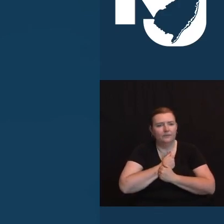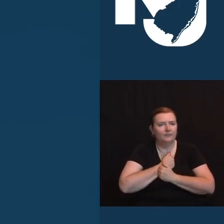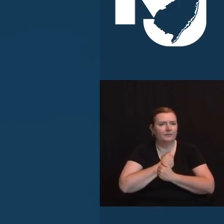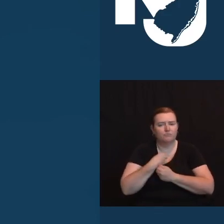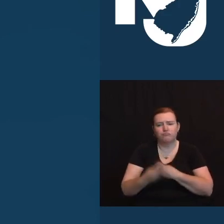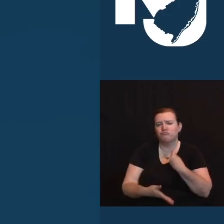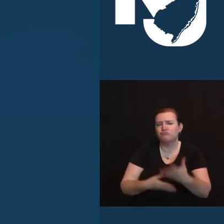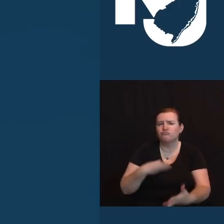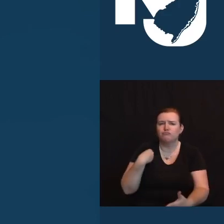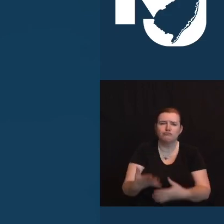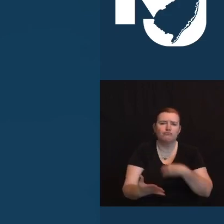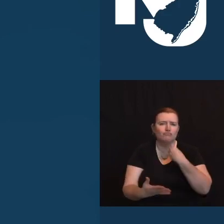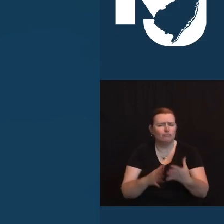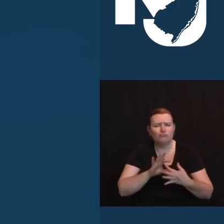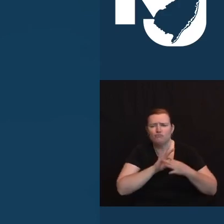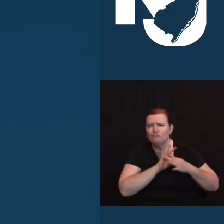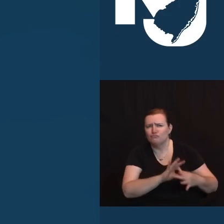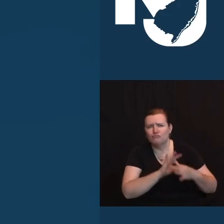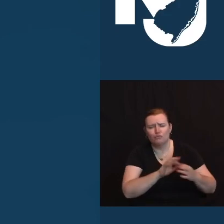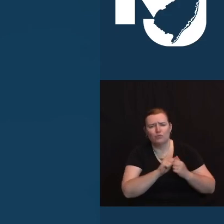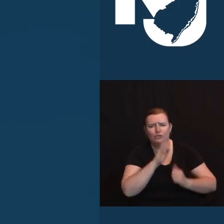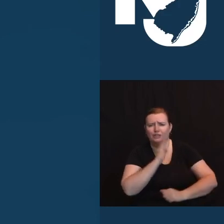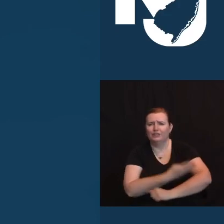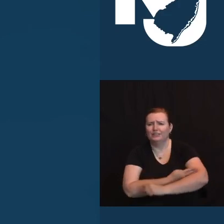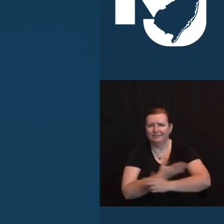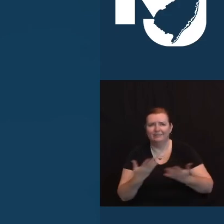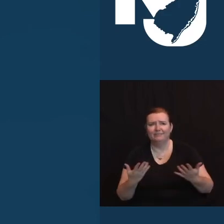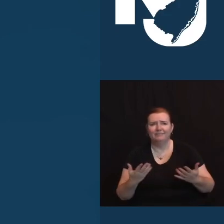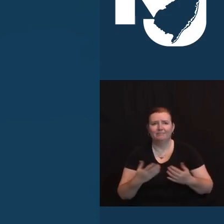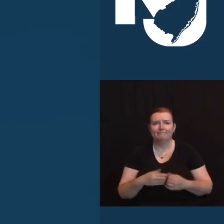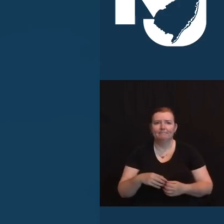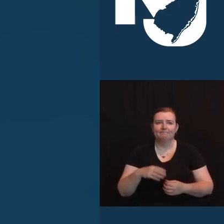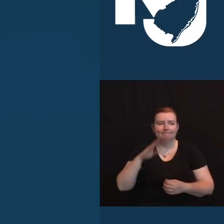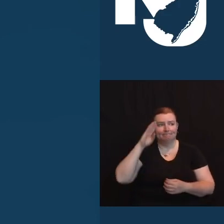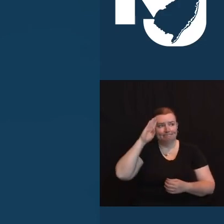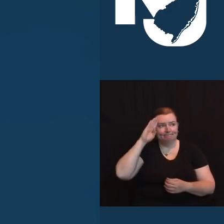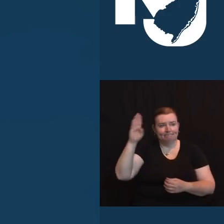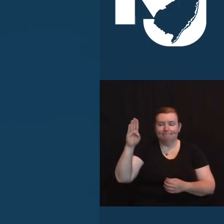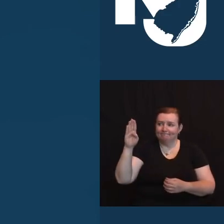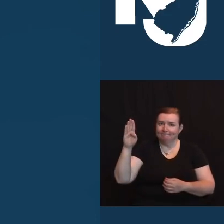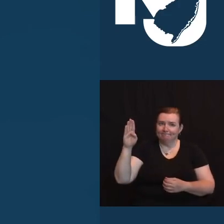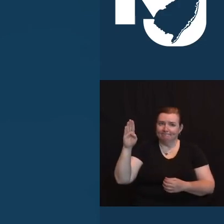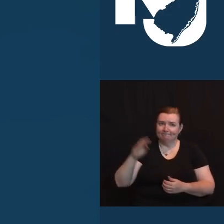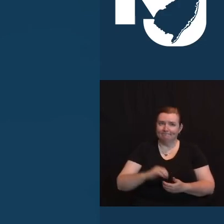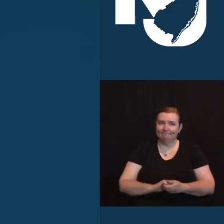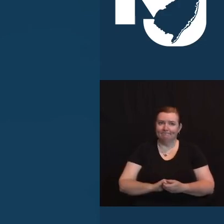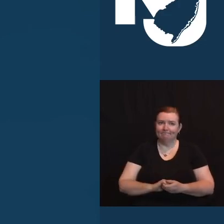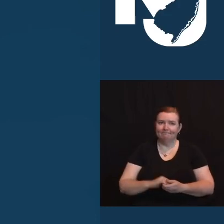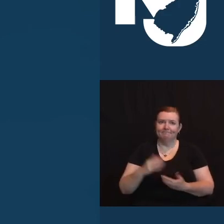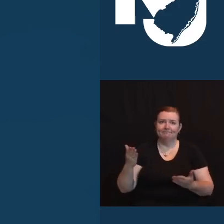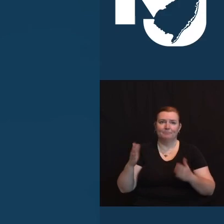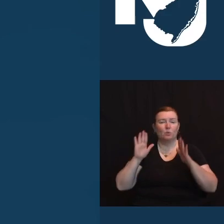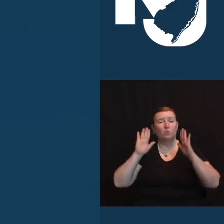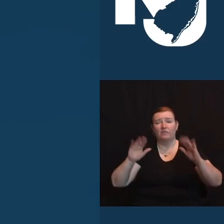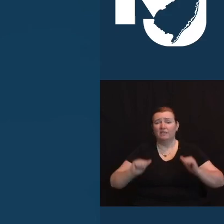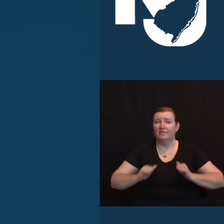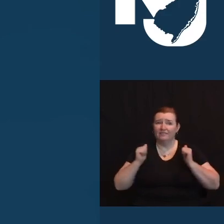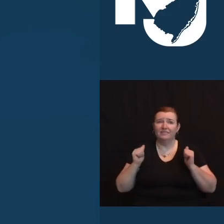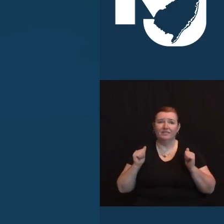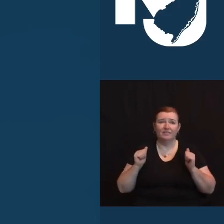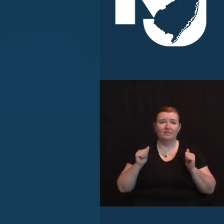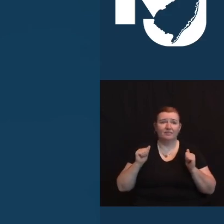special relationship. Auf Wiedersehen, Hedda. Vielen Dank für alles. A tremendous life. May Hedda's memory